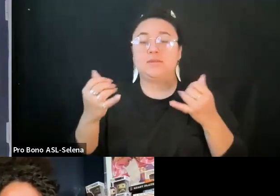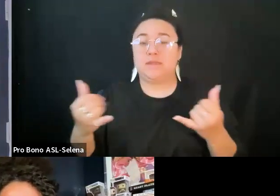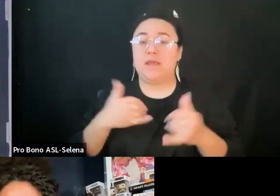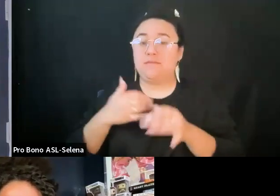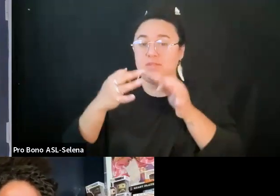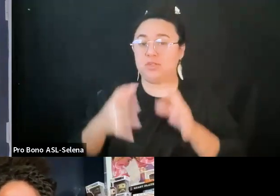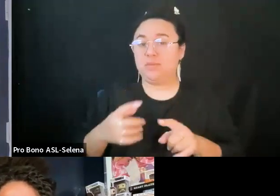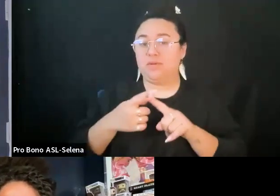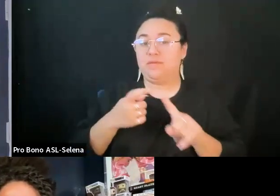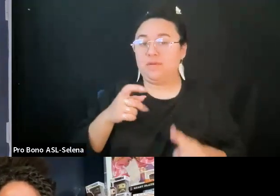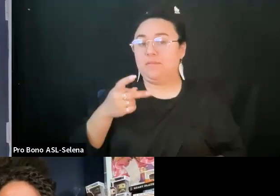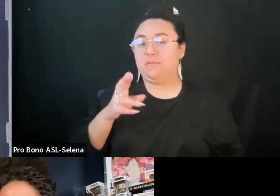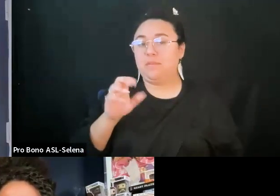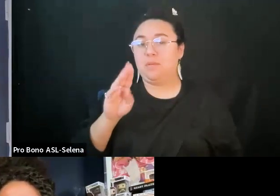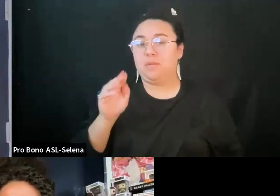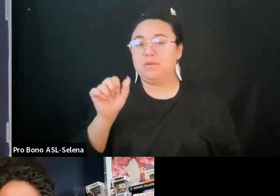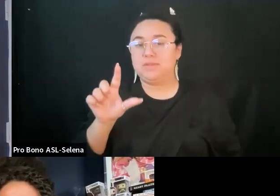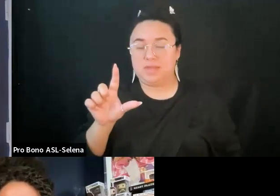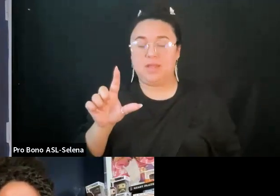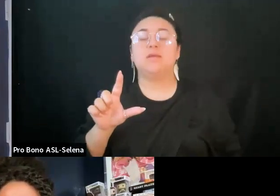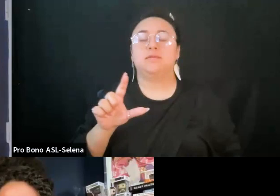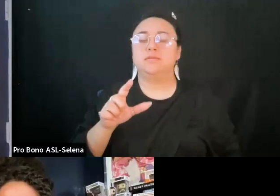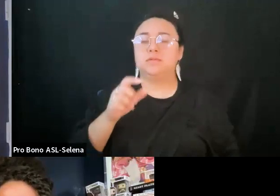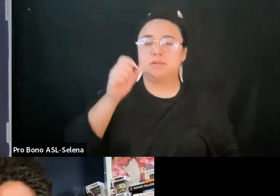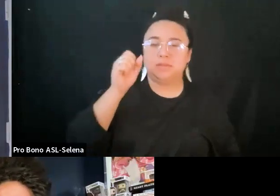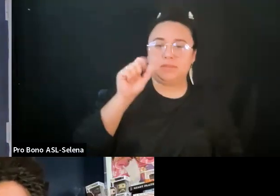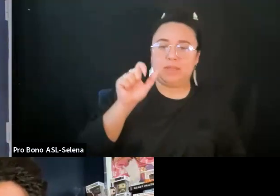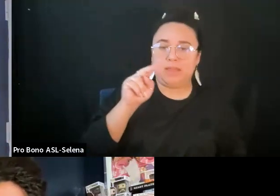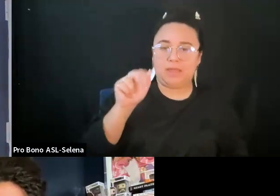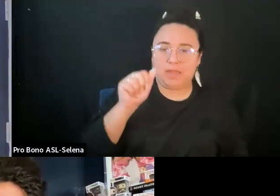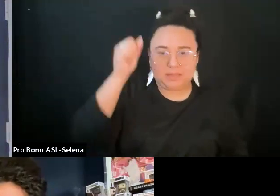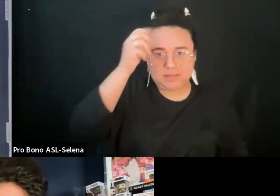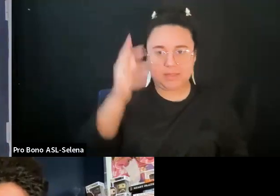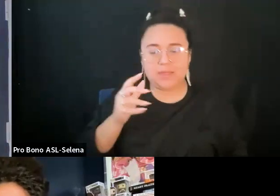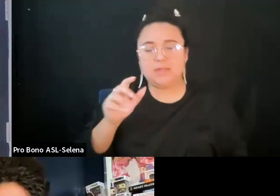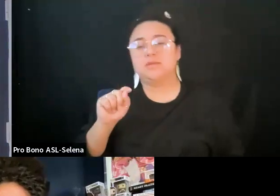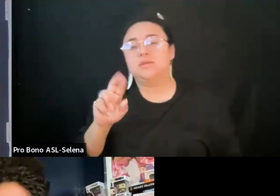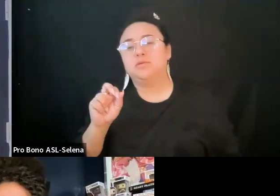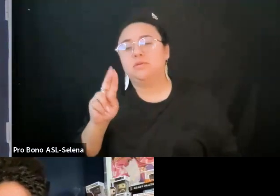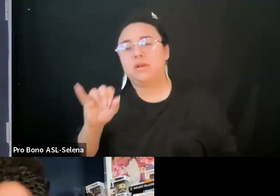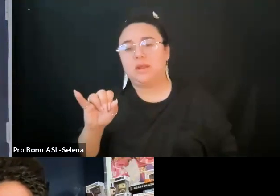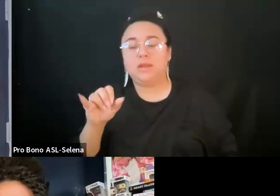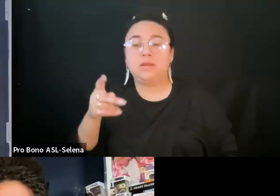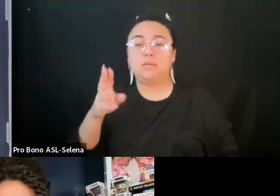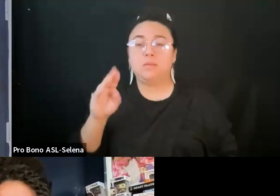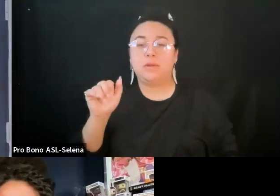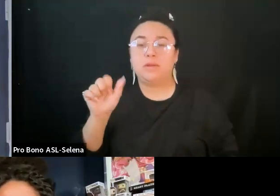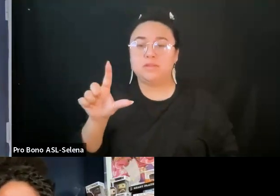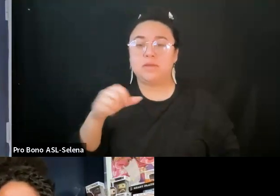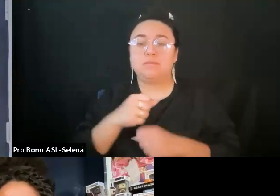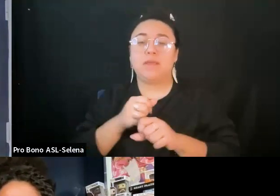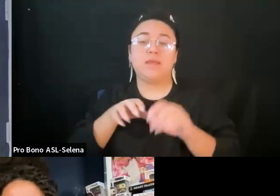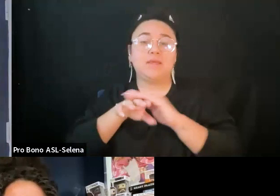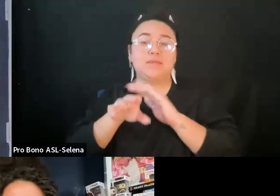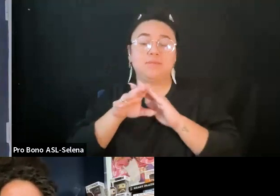Bono ASL. Today's interpreters are Selena and Trani. Pro Bono ASL does the important work of creating accessibility